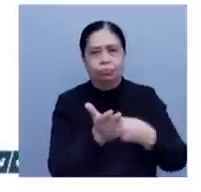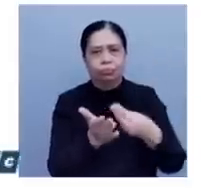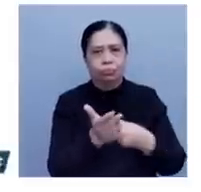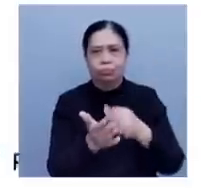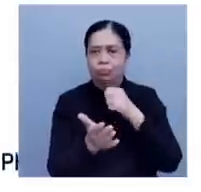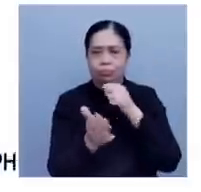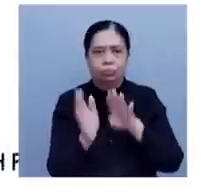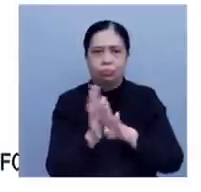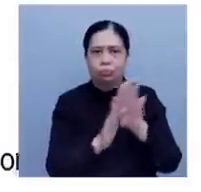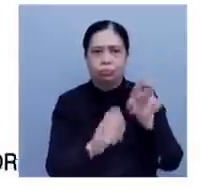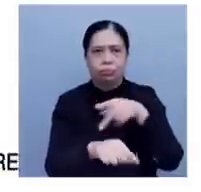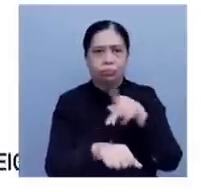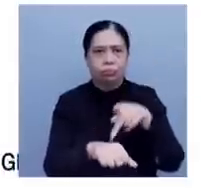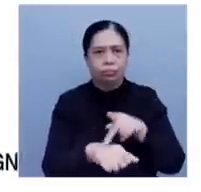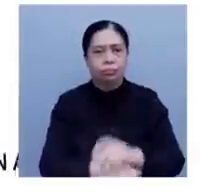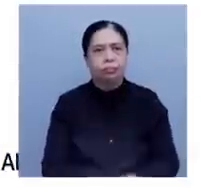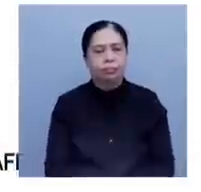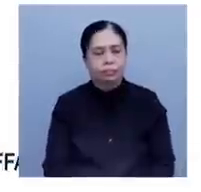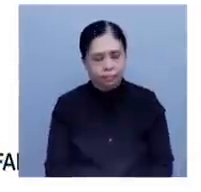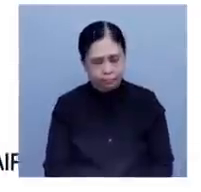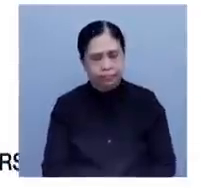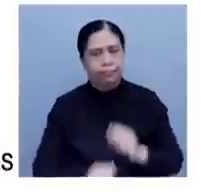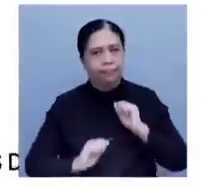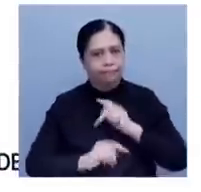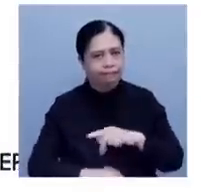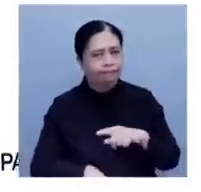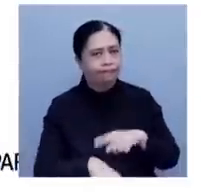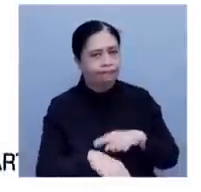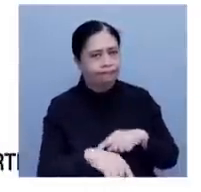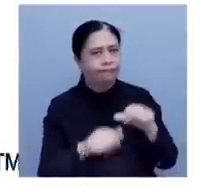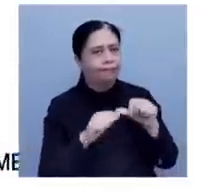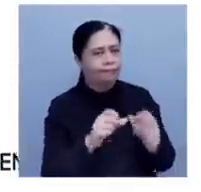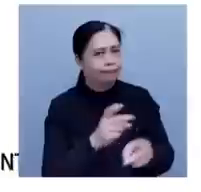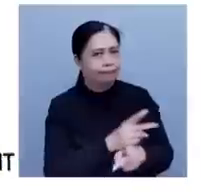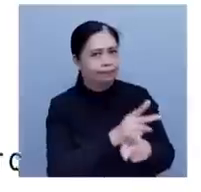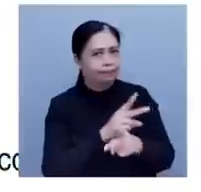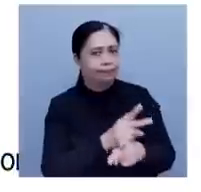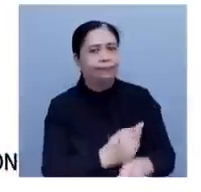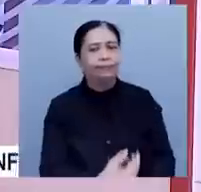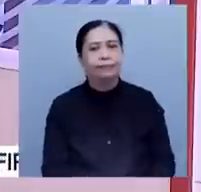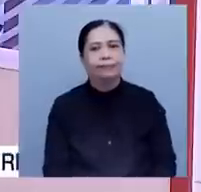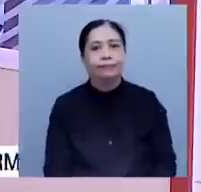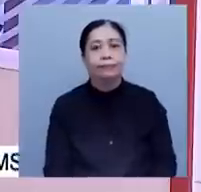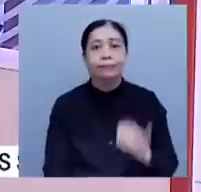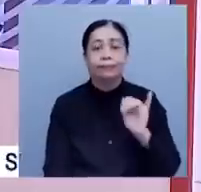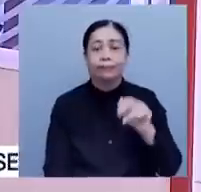develop the Philippines. Really appreciate your time. Continue to take care. That was Lito